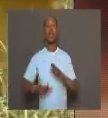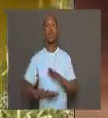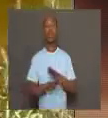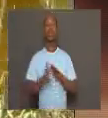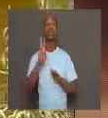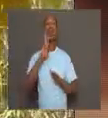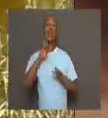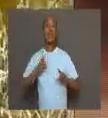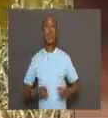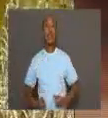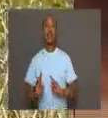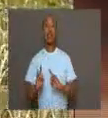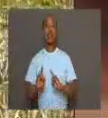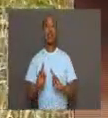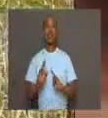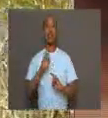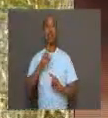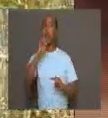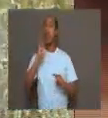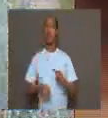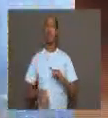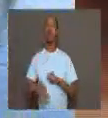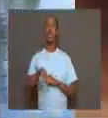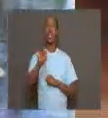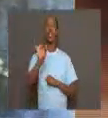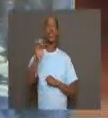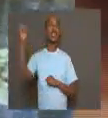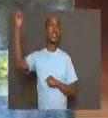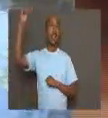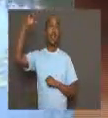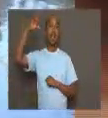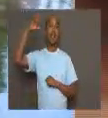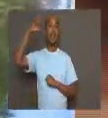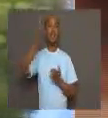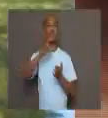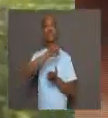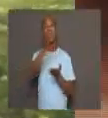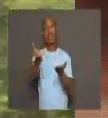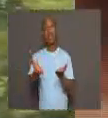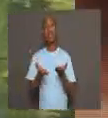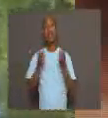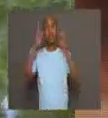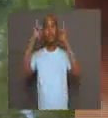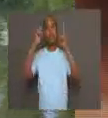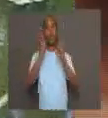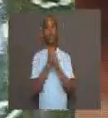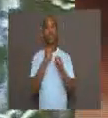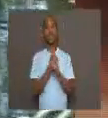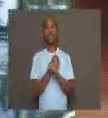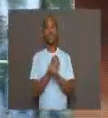the water system are unable to get the sunlight they need to